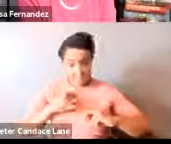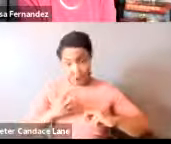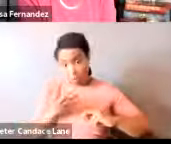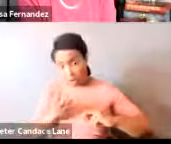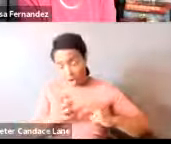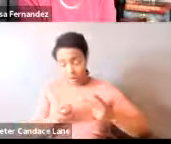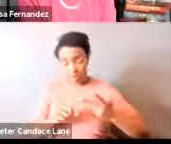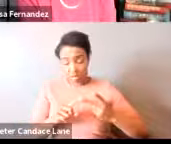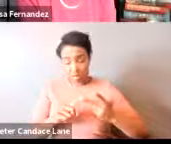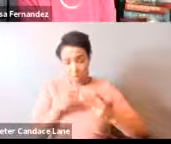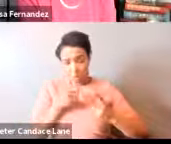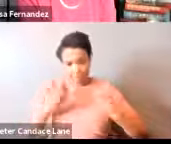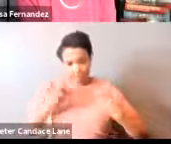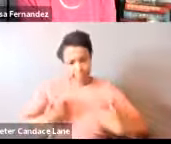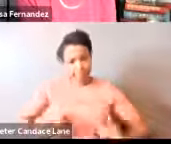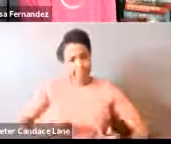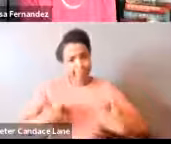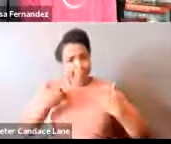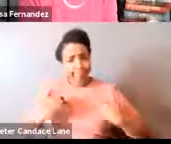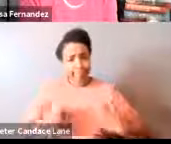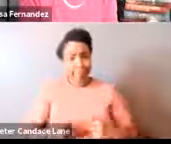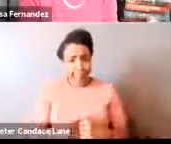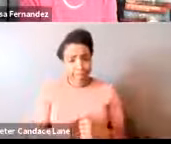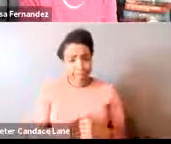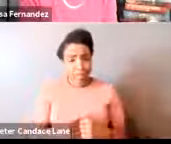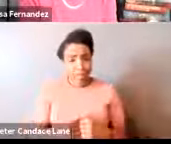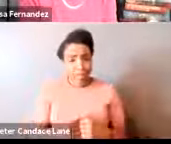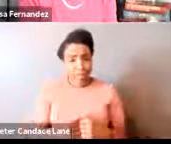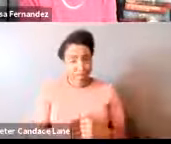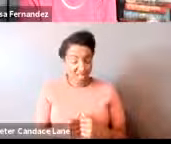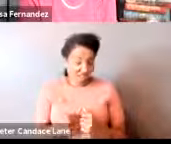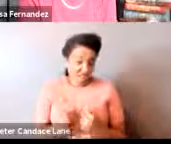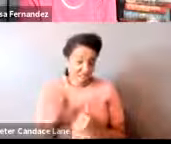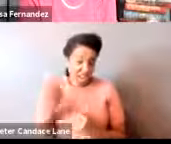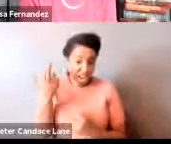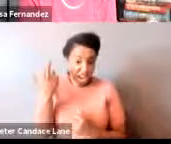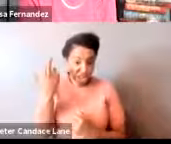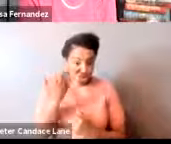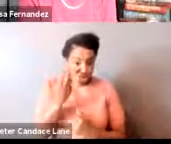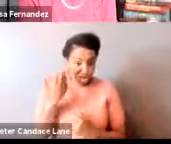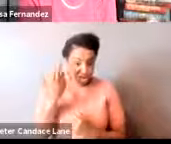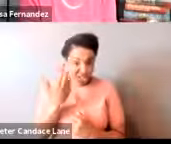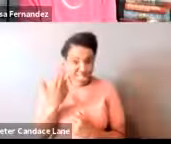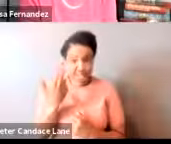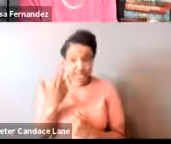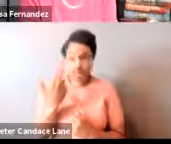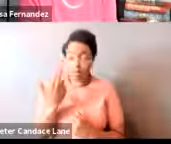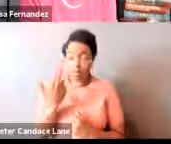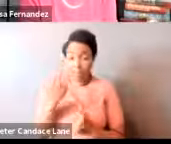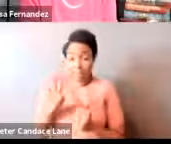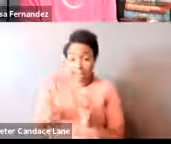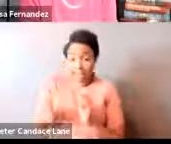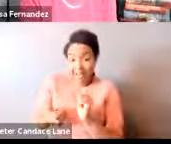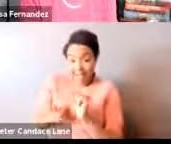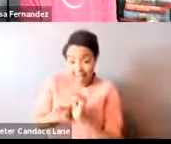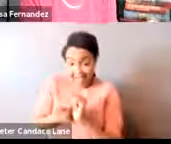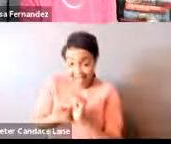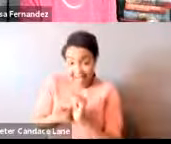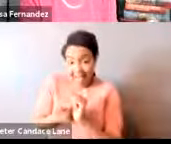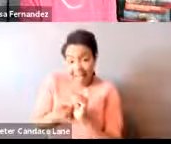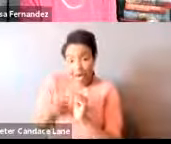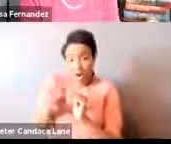And that one of the reasons why there was a worldwide social justice